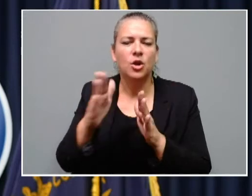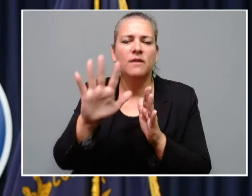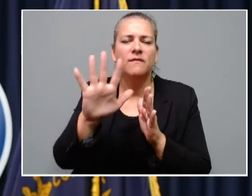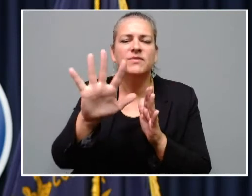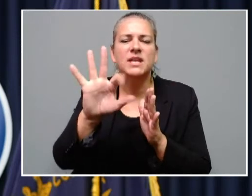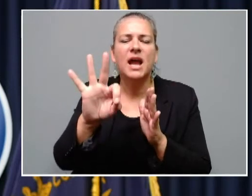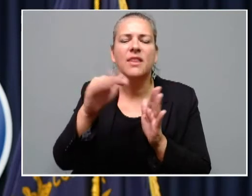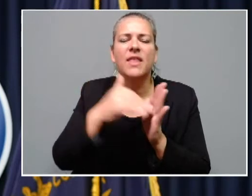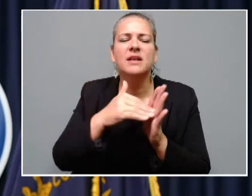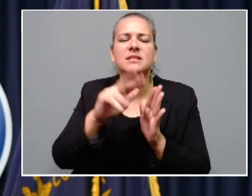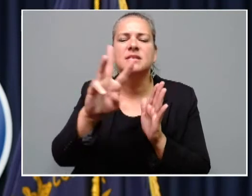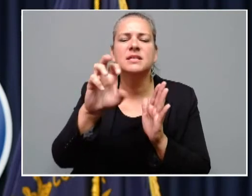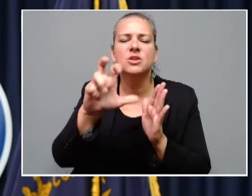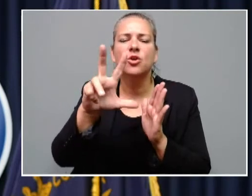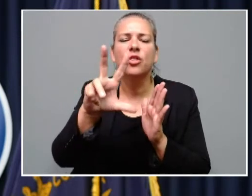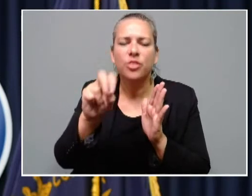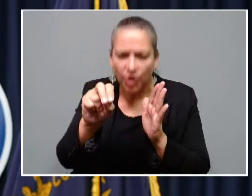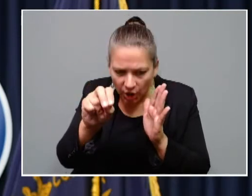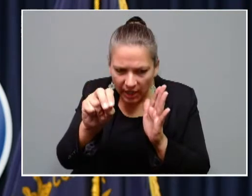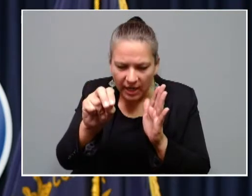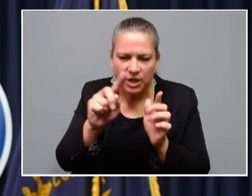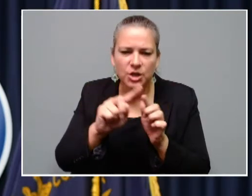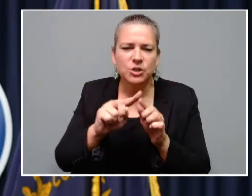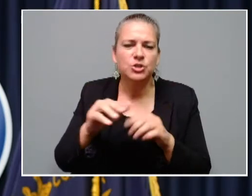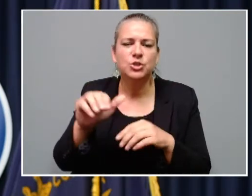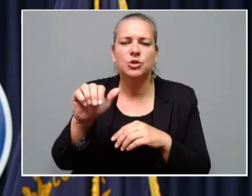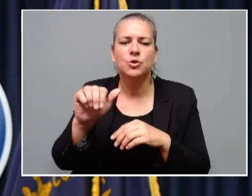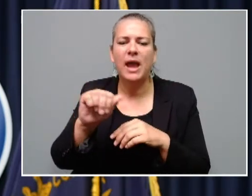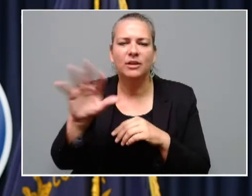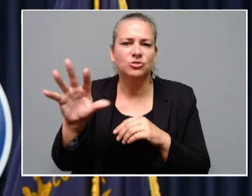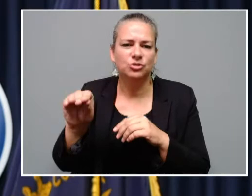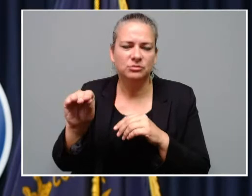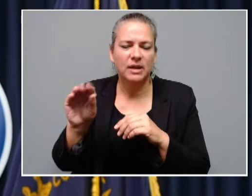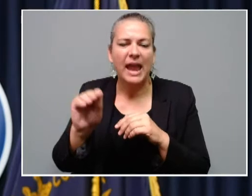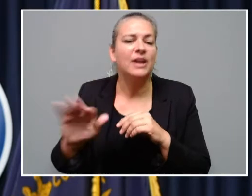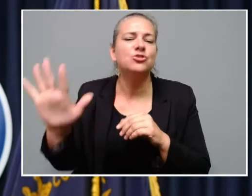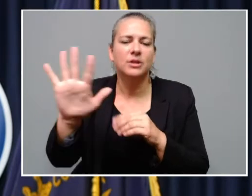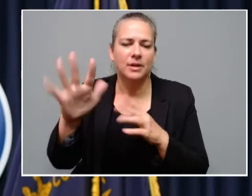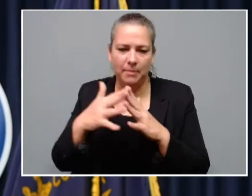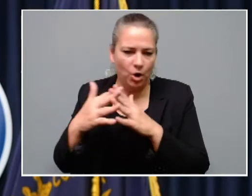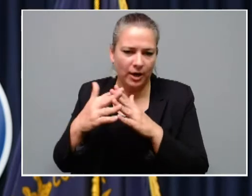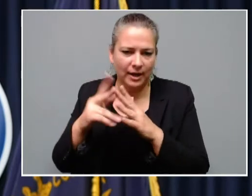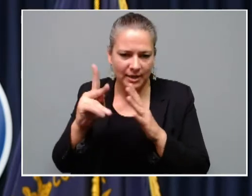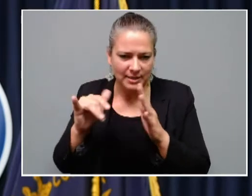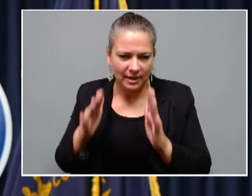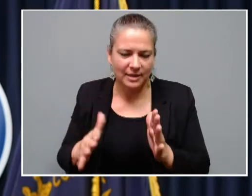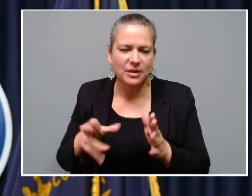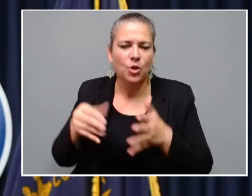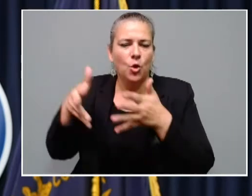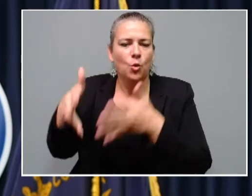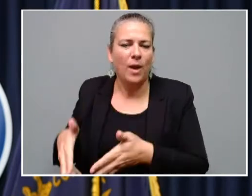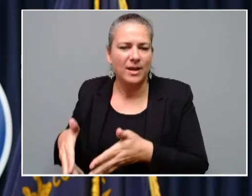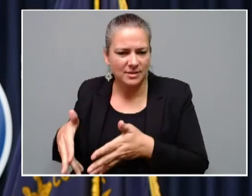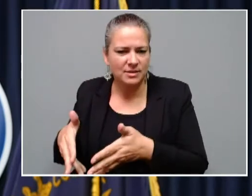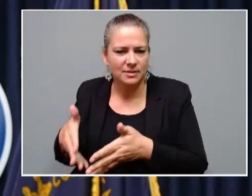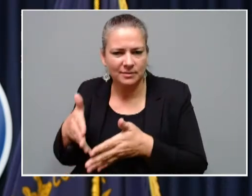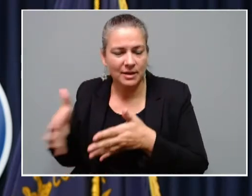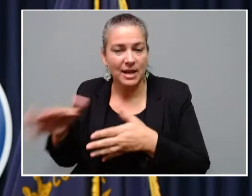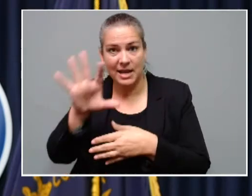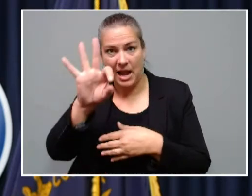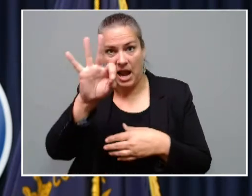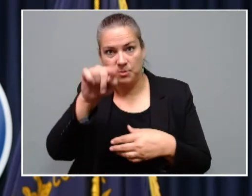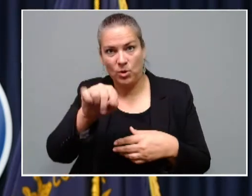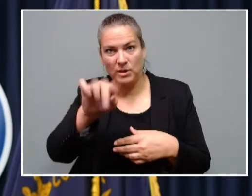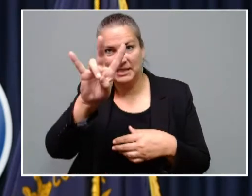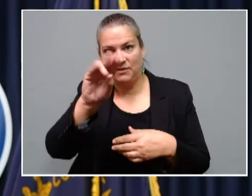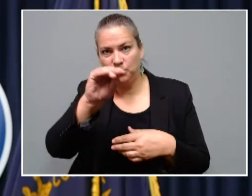59,630 to Asian American Kentuckians, and the rest is in there. Now, 9.7% of